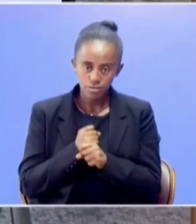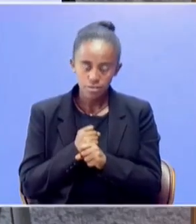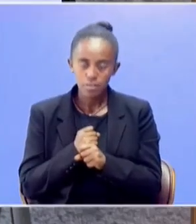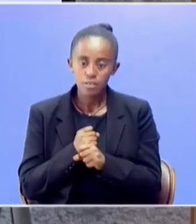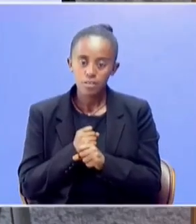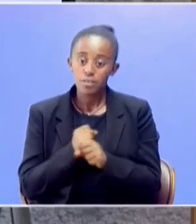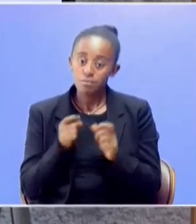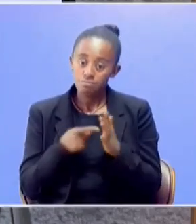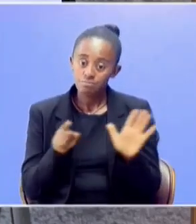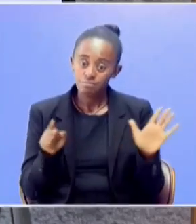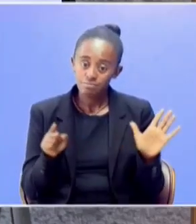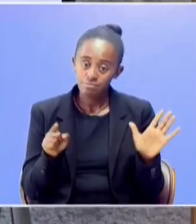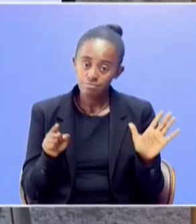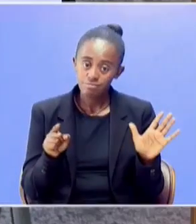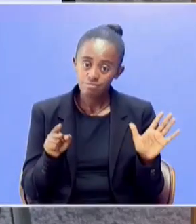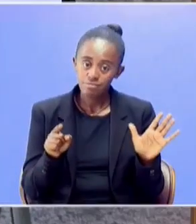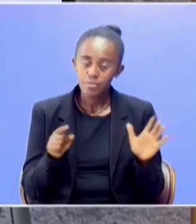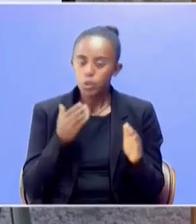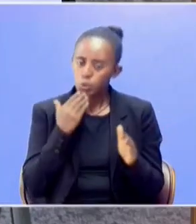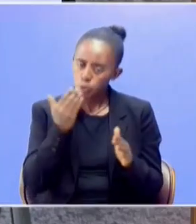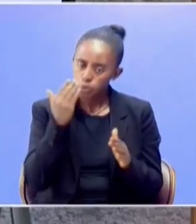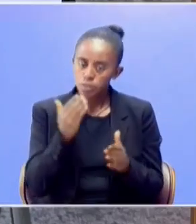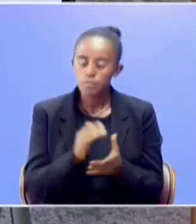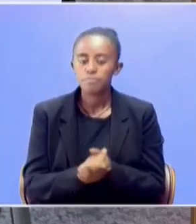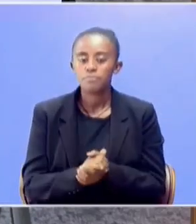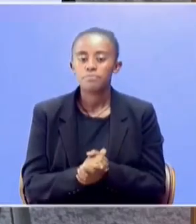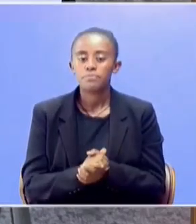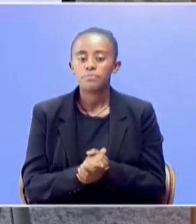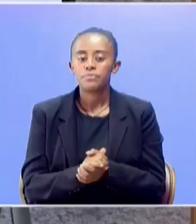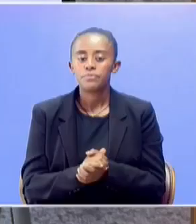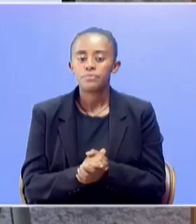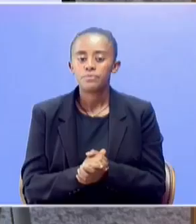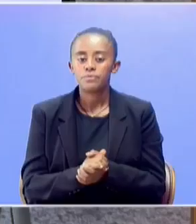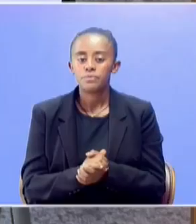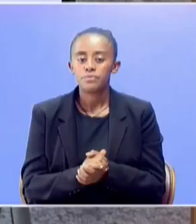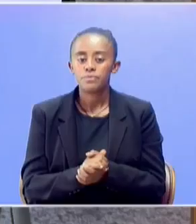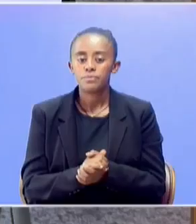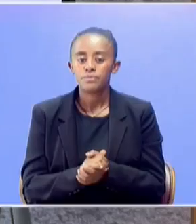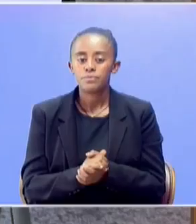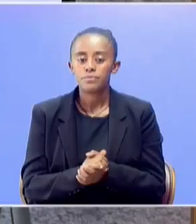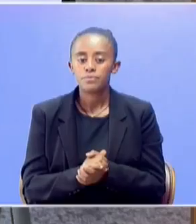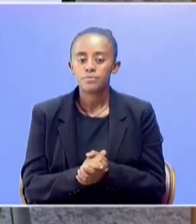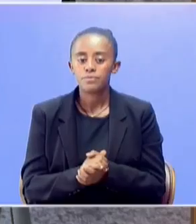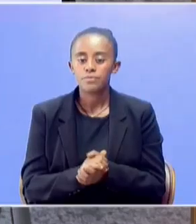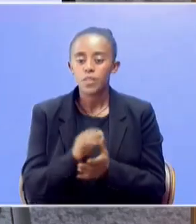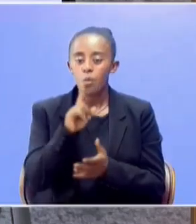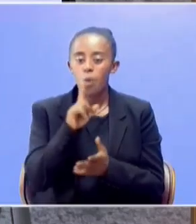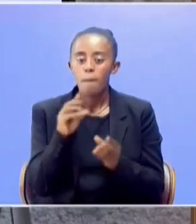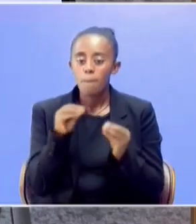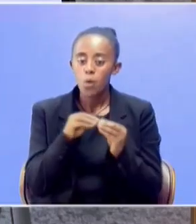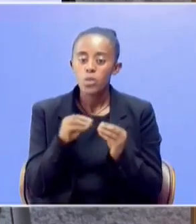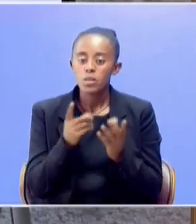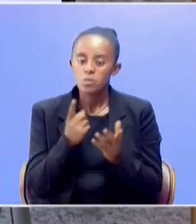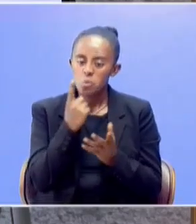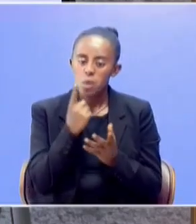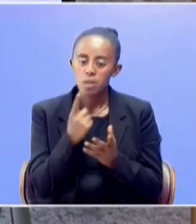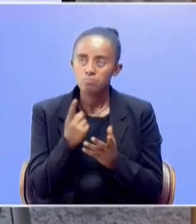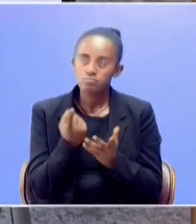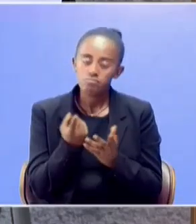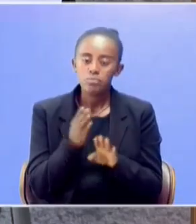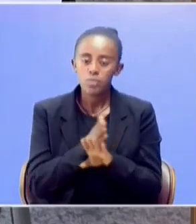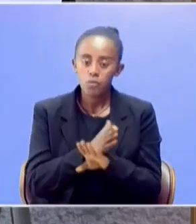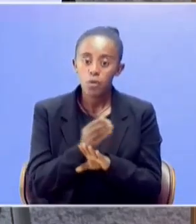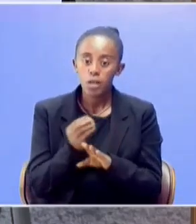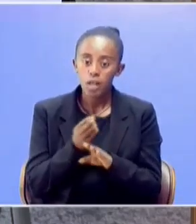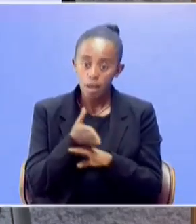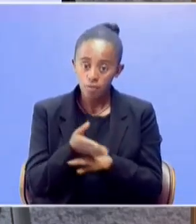Clear? Good. Let me give you one more thing when we use before and